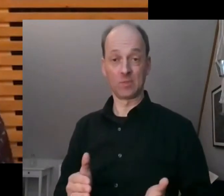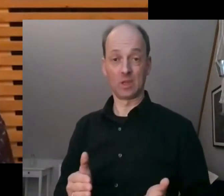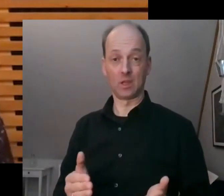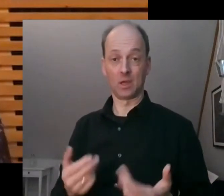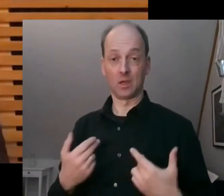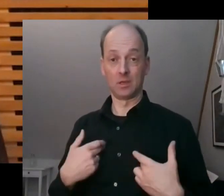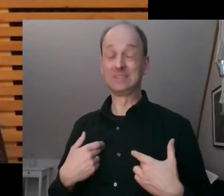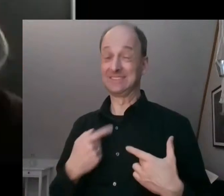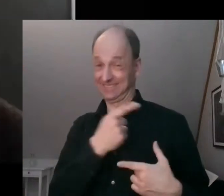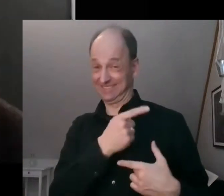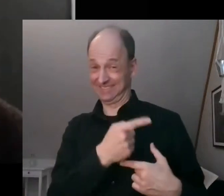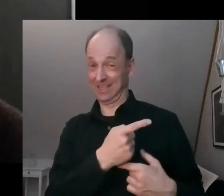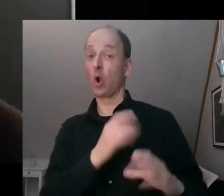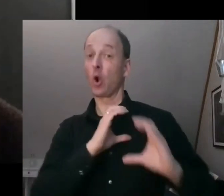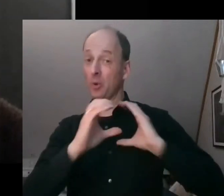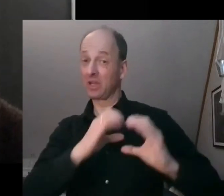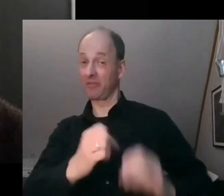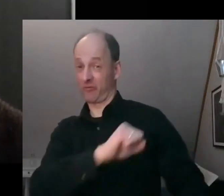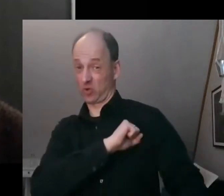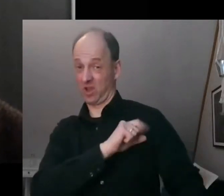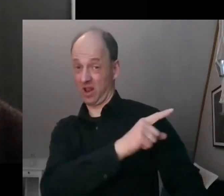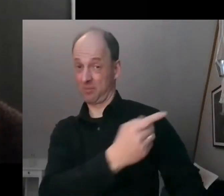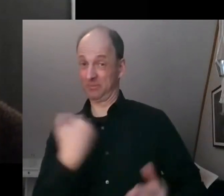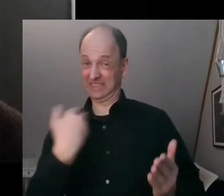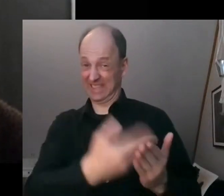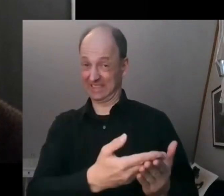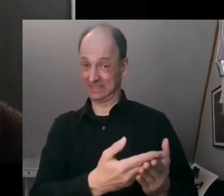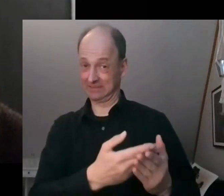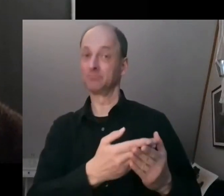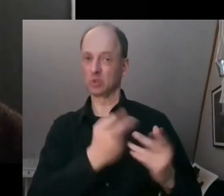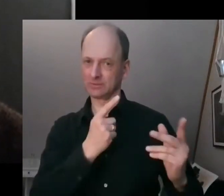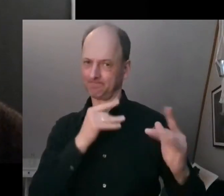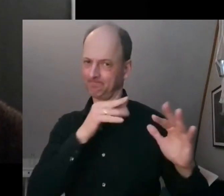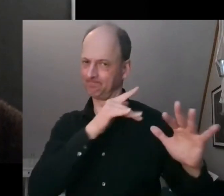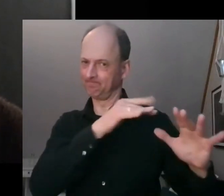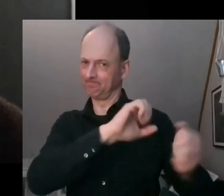communication advantage or a benefit, if you want.